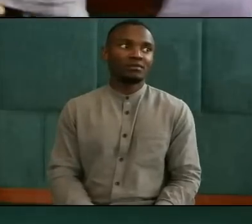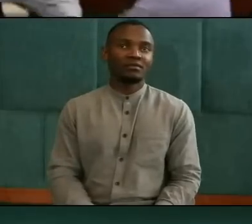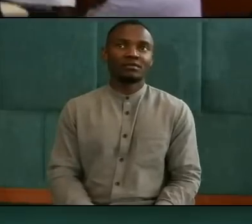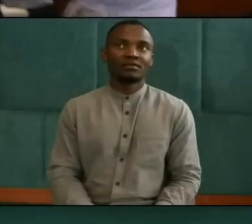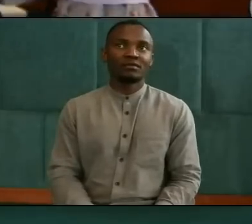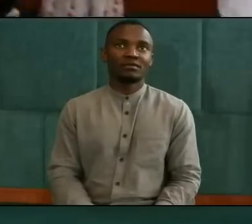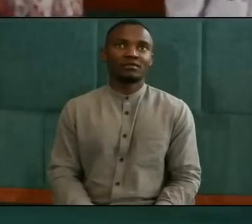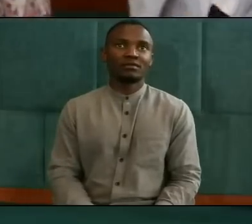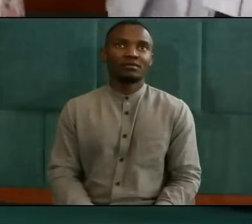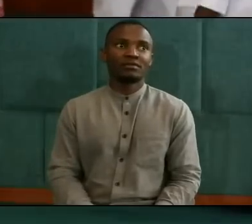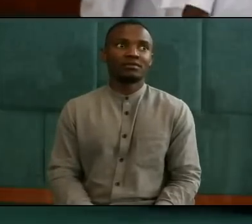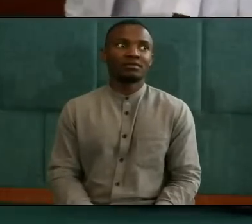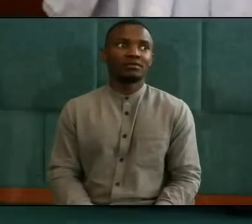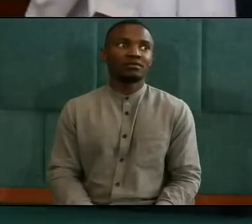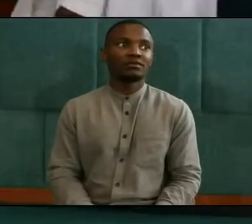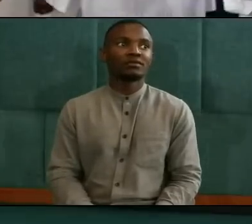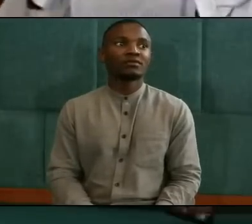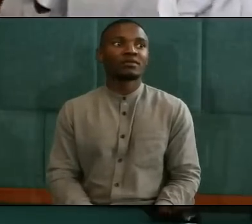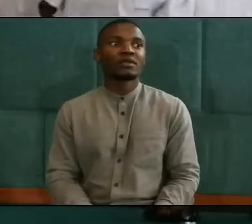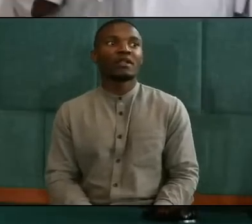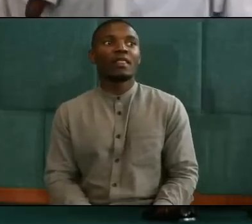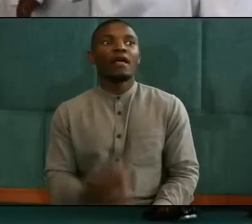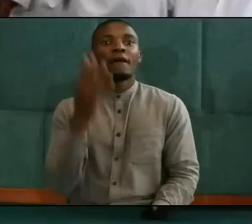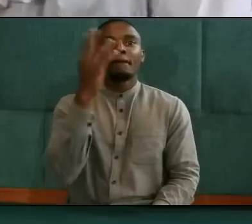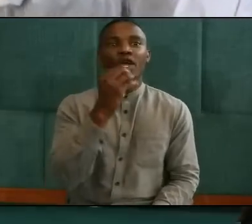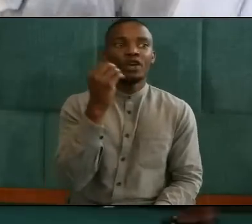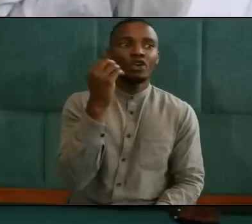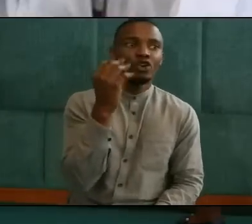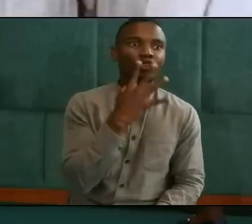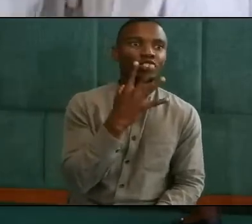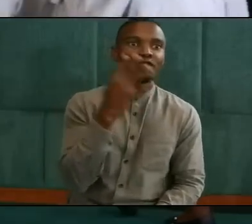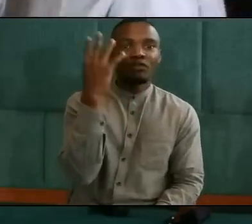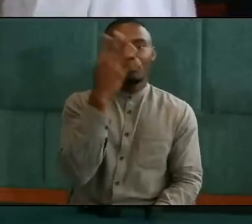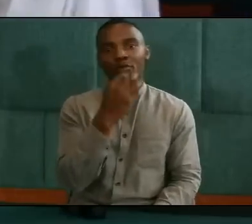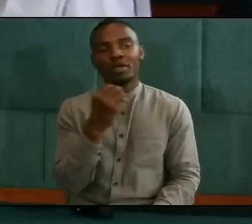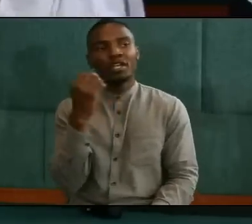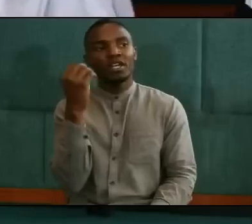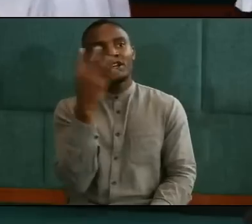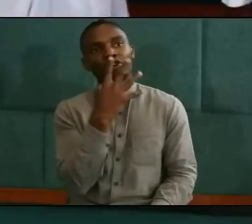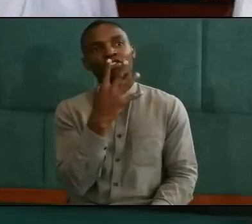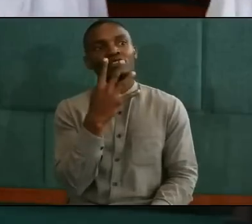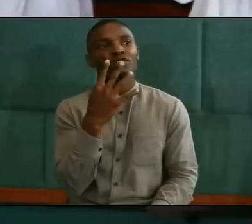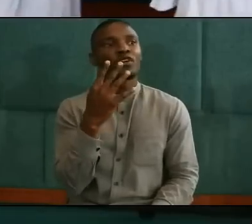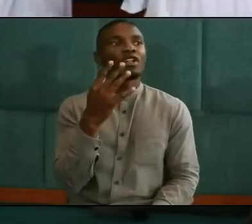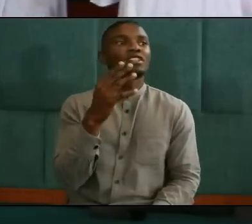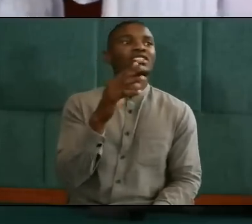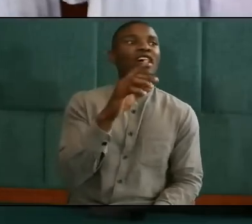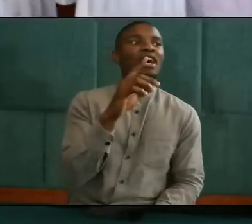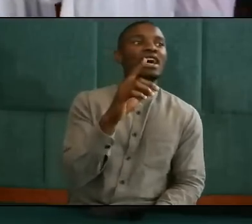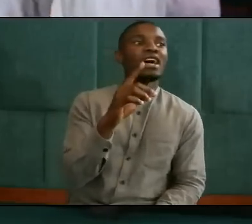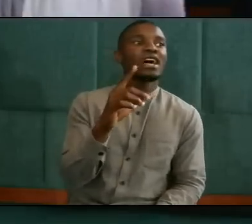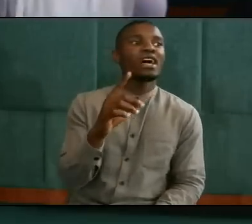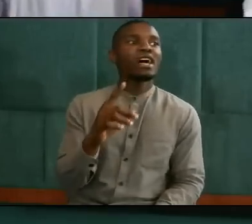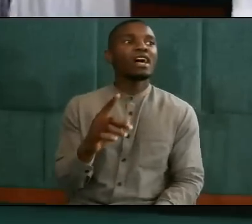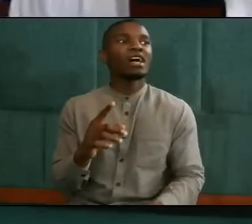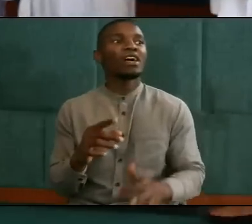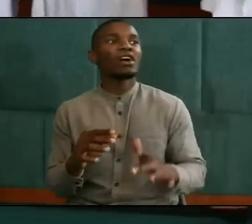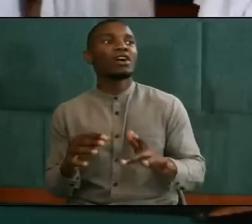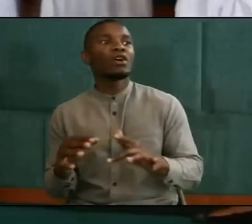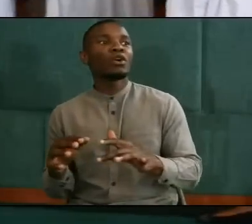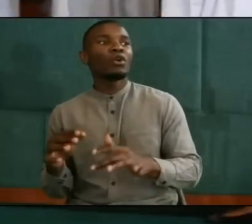marching to the, praise the Lord, praise the Lord, praise the Lord, praise the